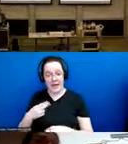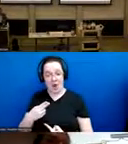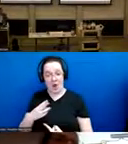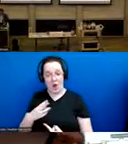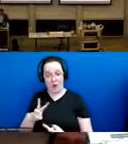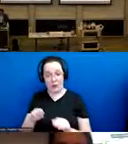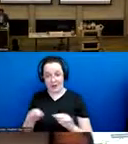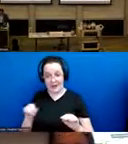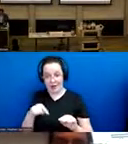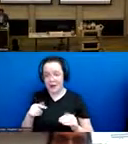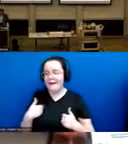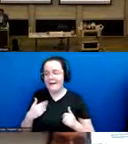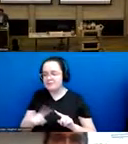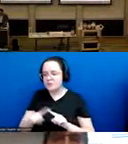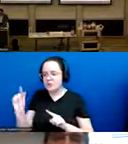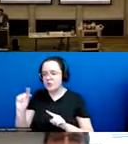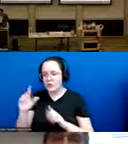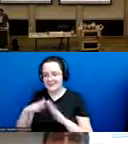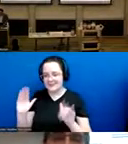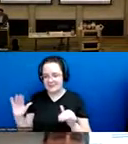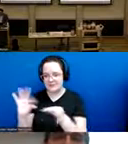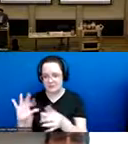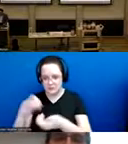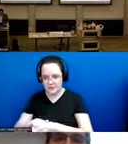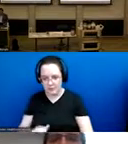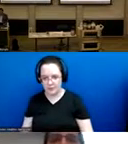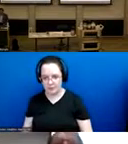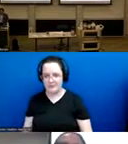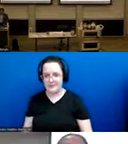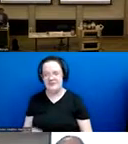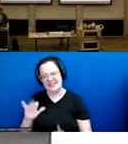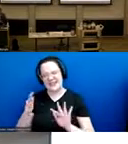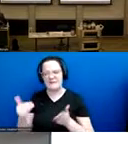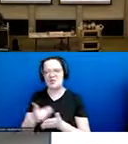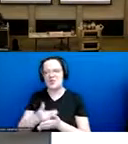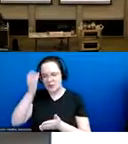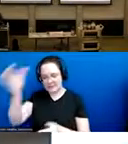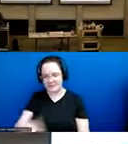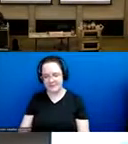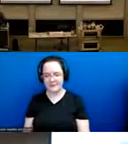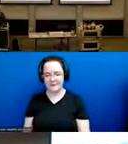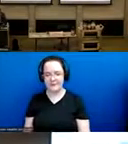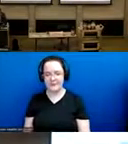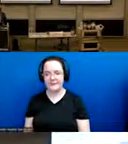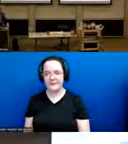systems that then we can play with. All right, this is kind of like a new concept in English. All right, and then we have done already some